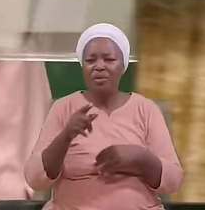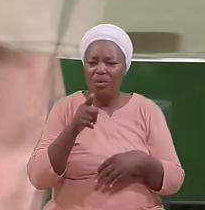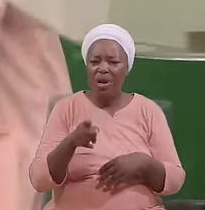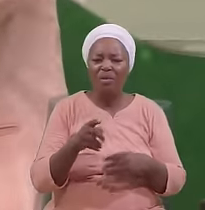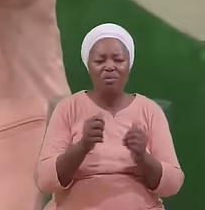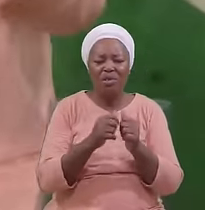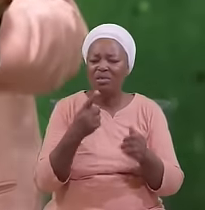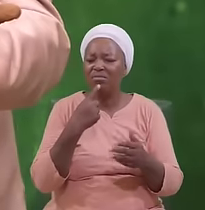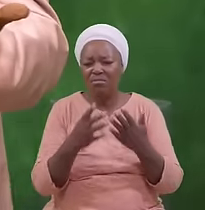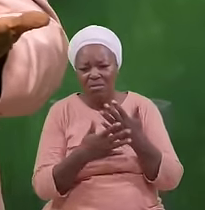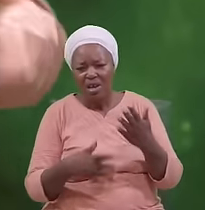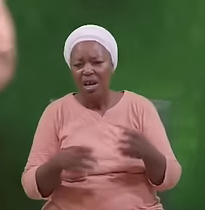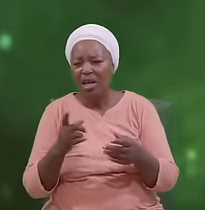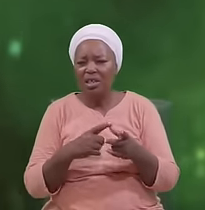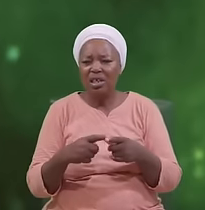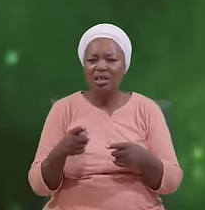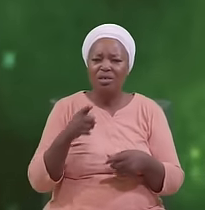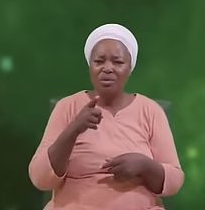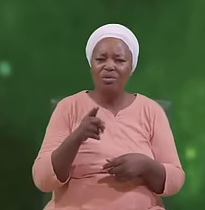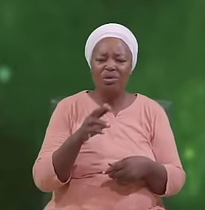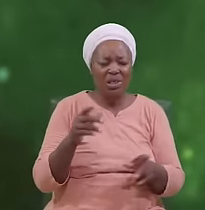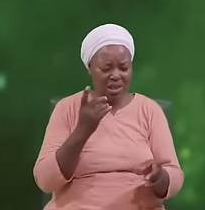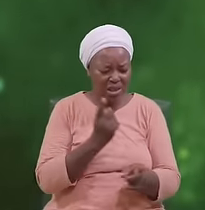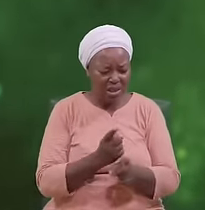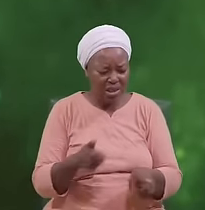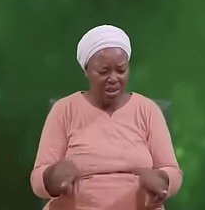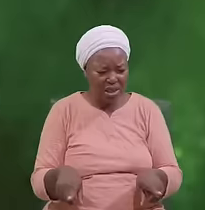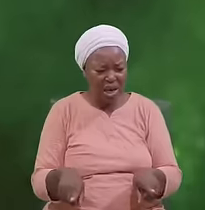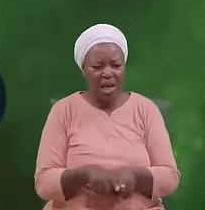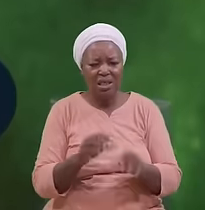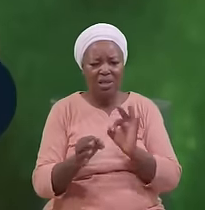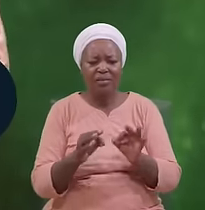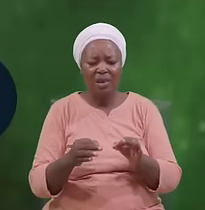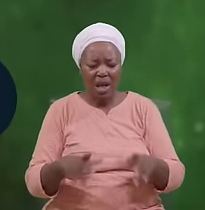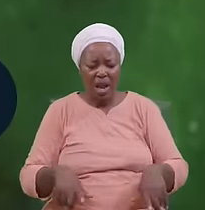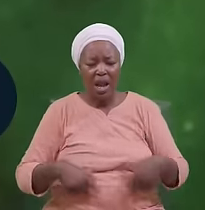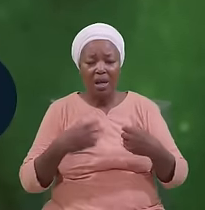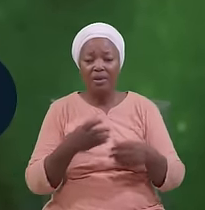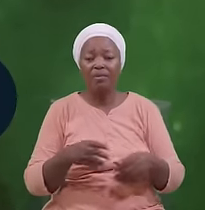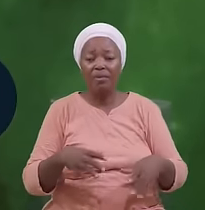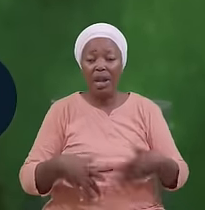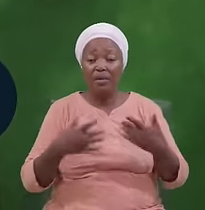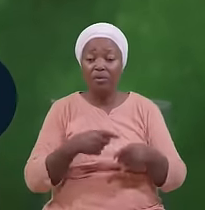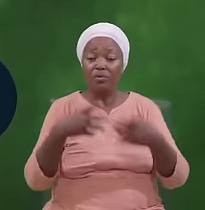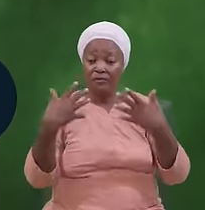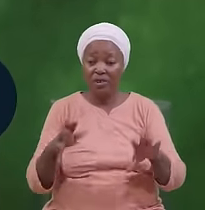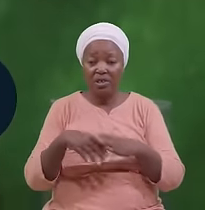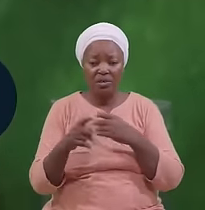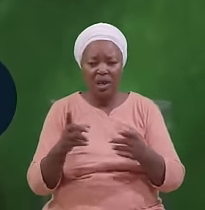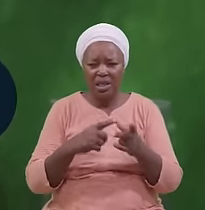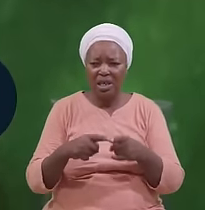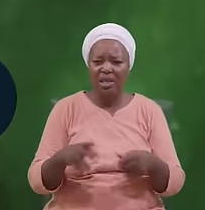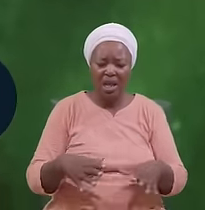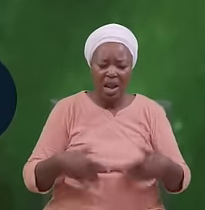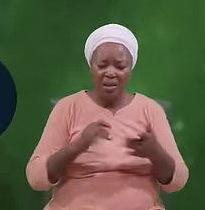anemic, it's if like life is going out and the light that is coming, the voice that is